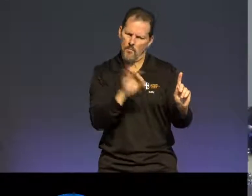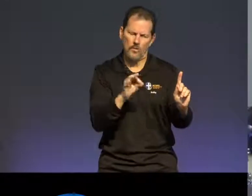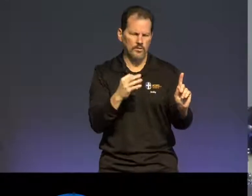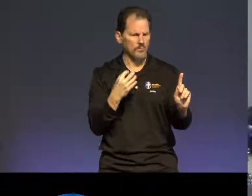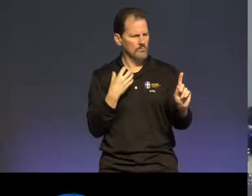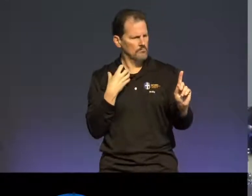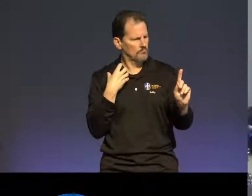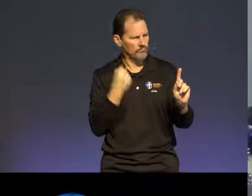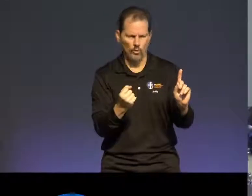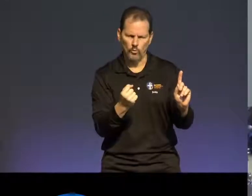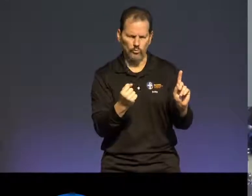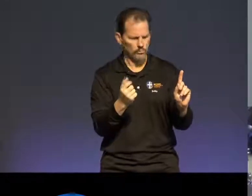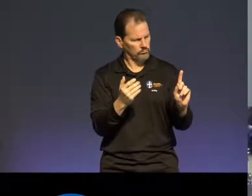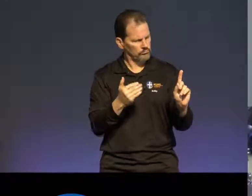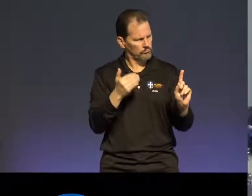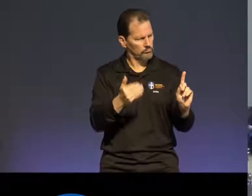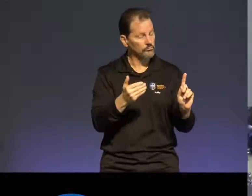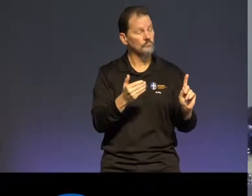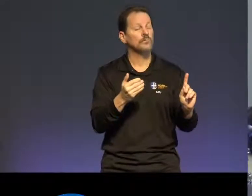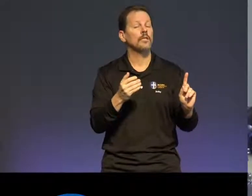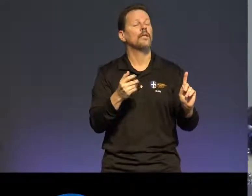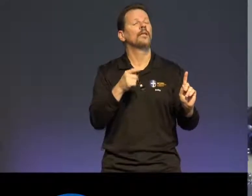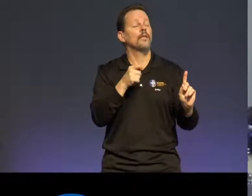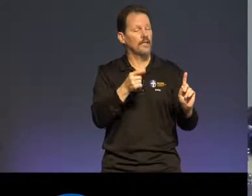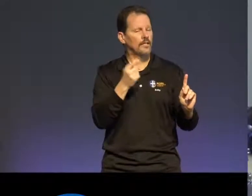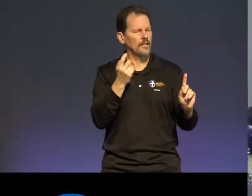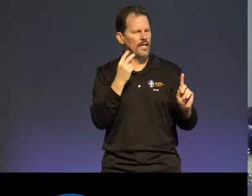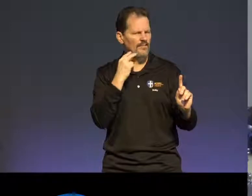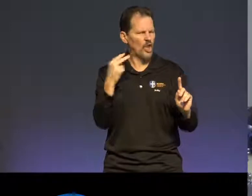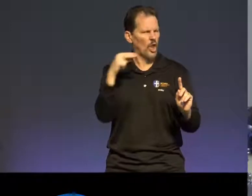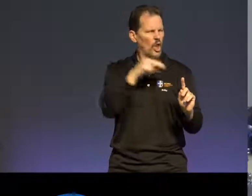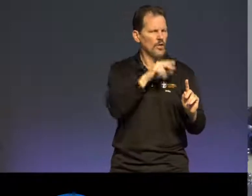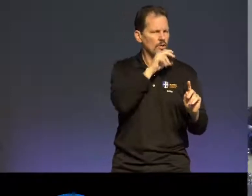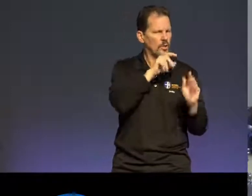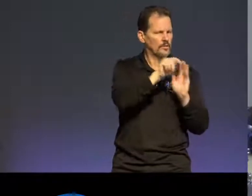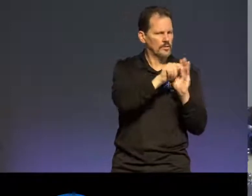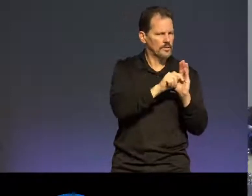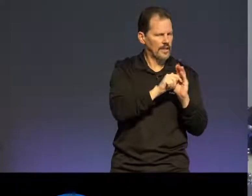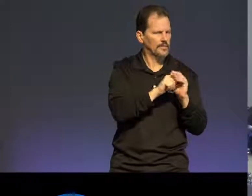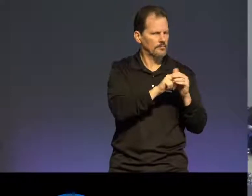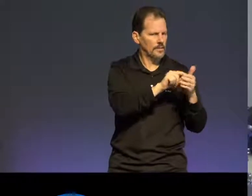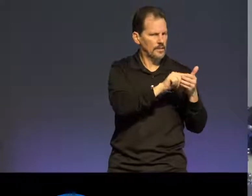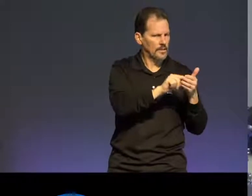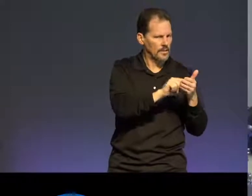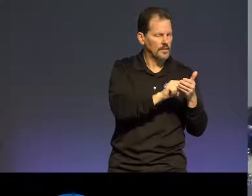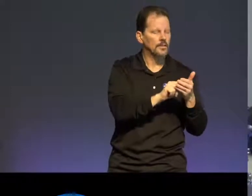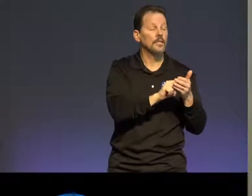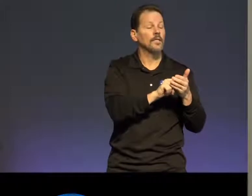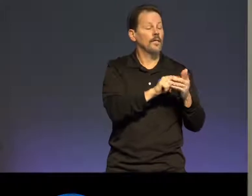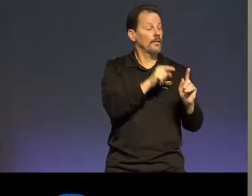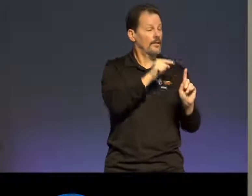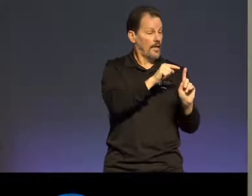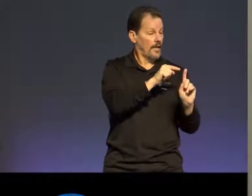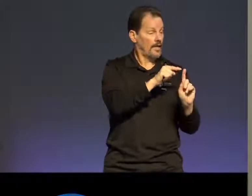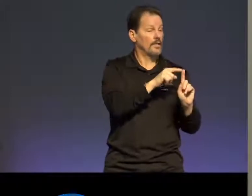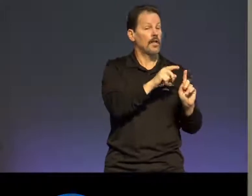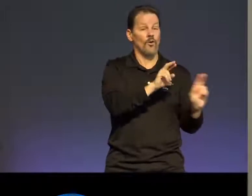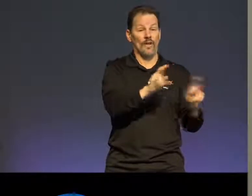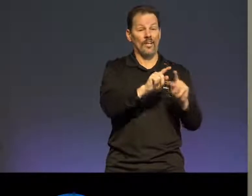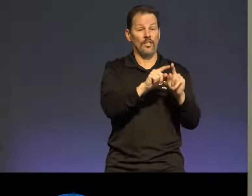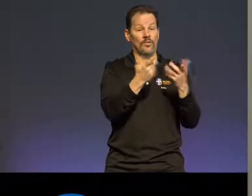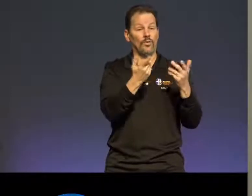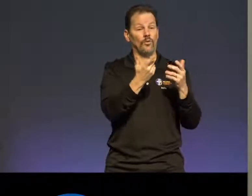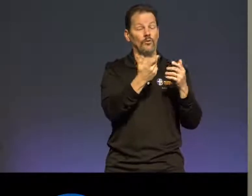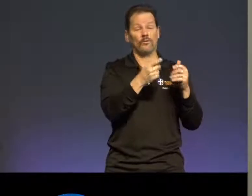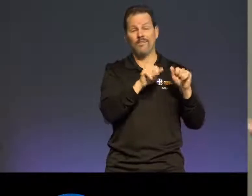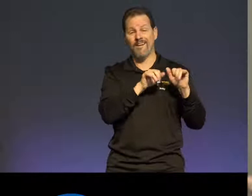3 at some point, the first thing God tells him to tell the people is to stop on this side of the Jordan and sanctify yourselves. He